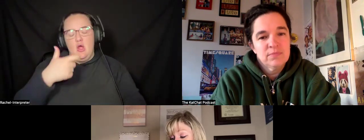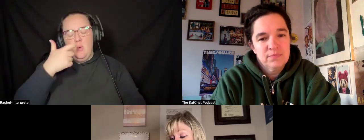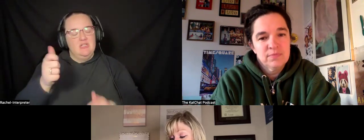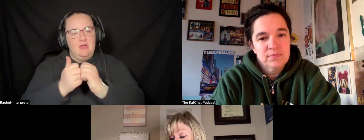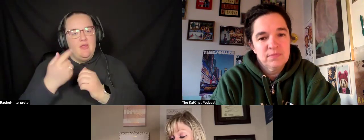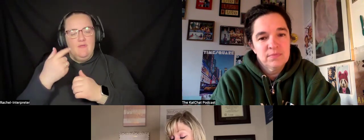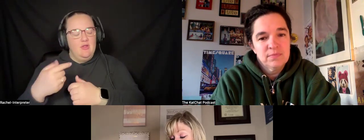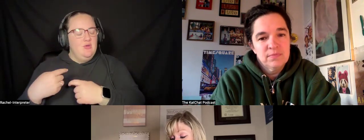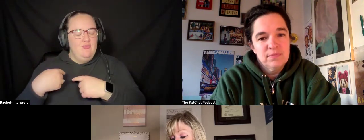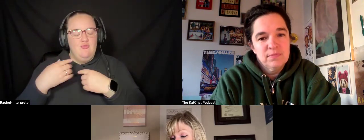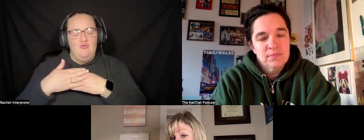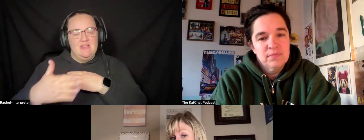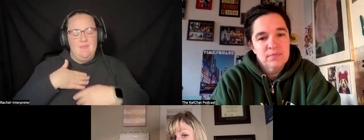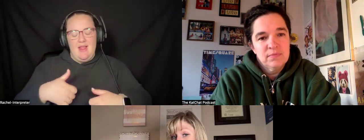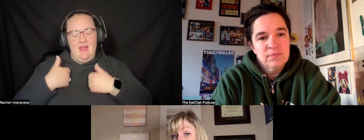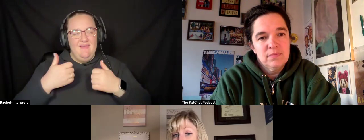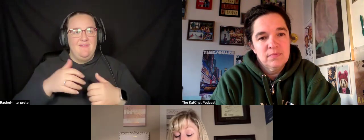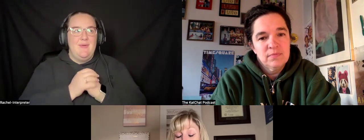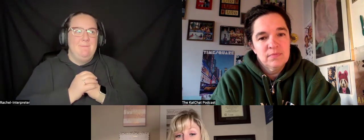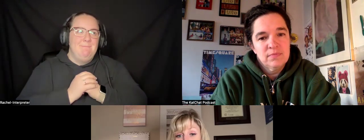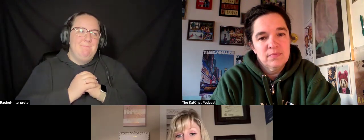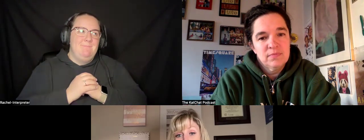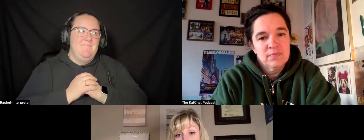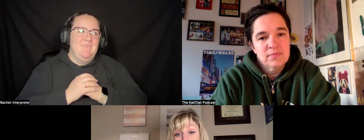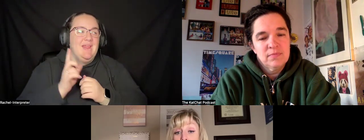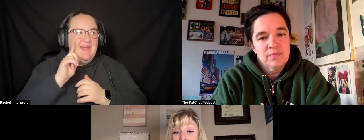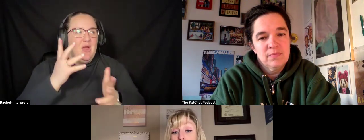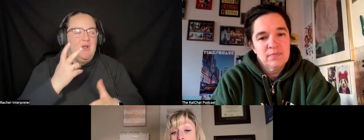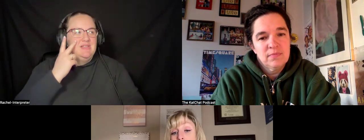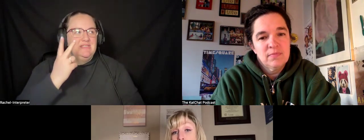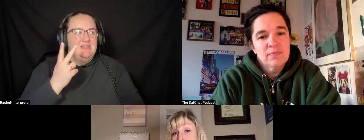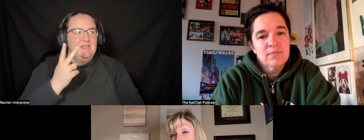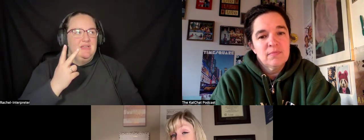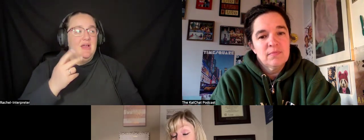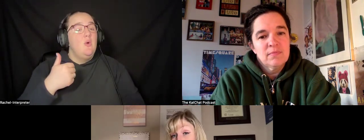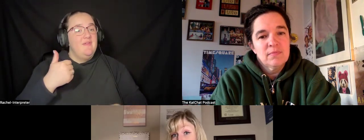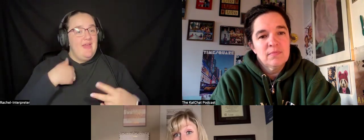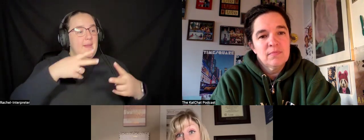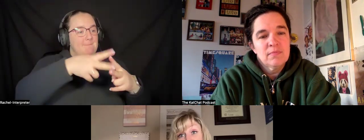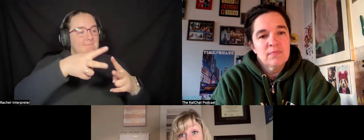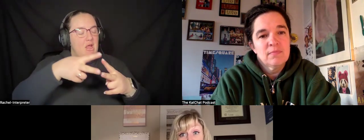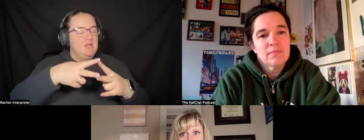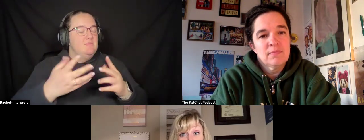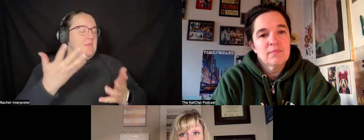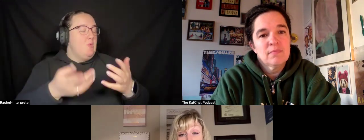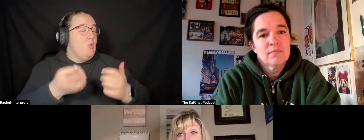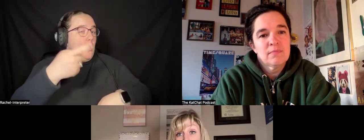Um, Otherwise, I would love to see there are pairings we've had maybe once that I'd like to see again. Like